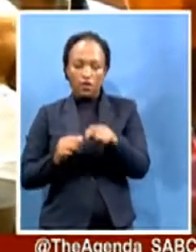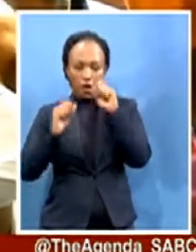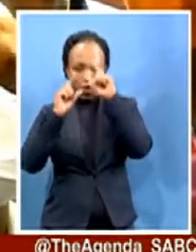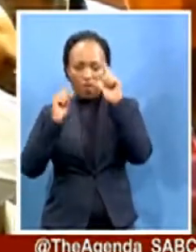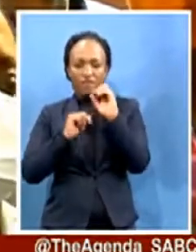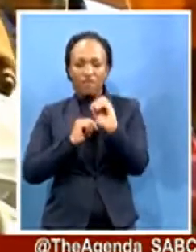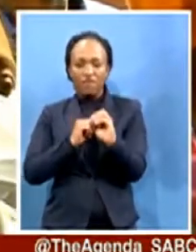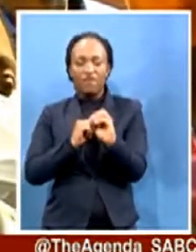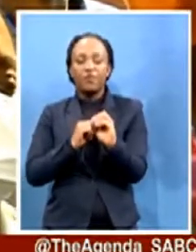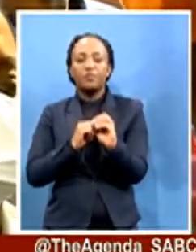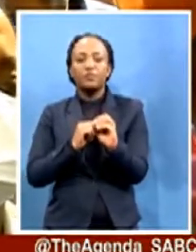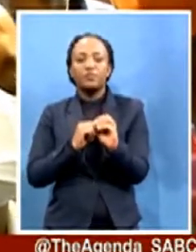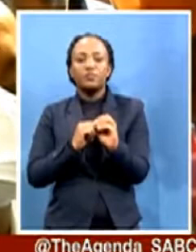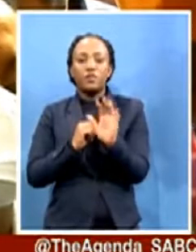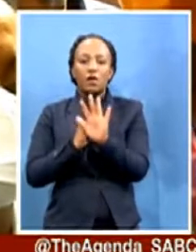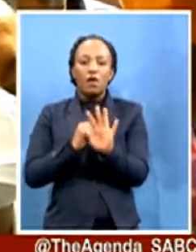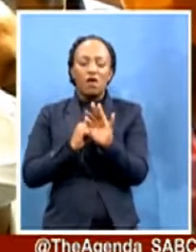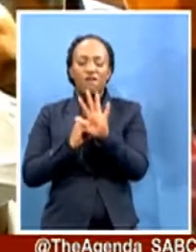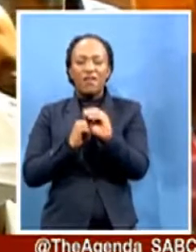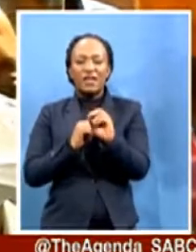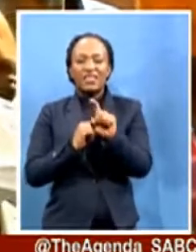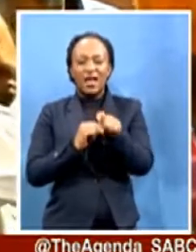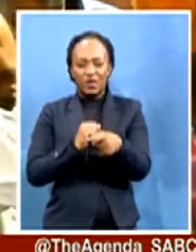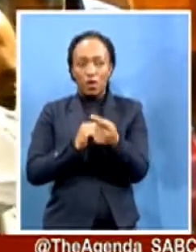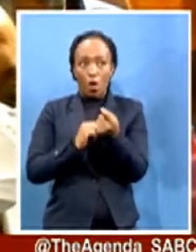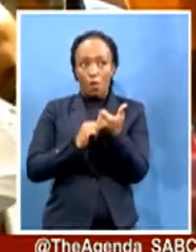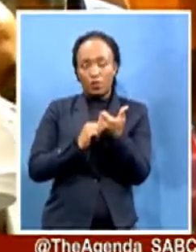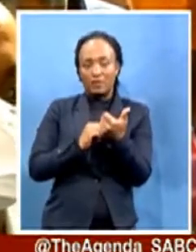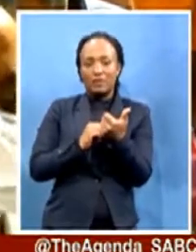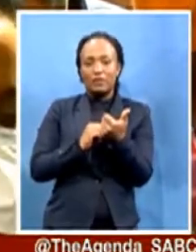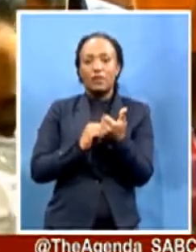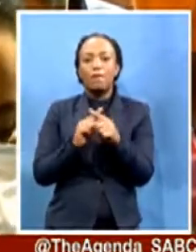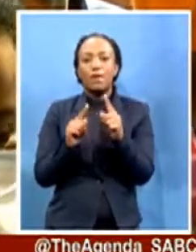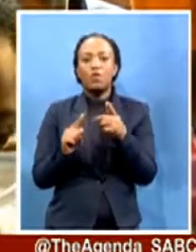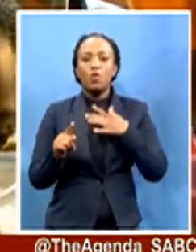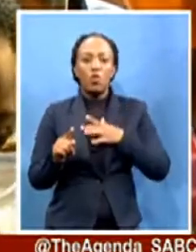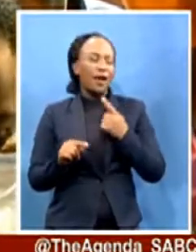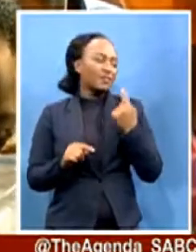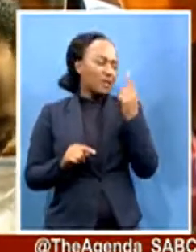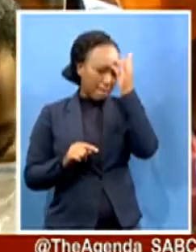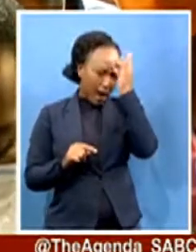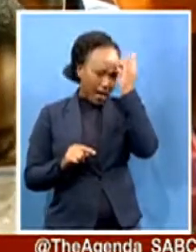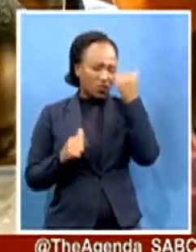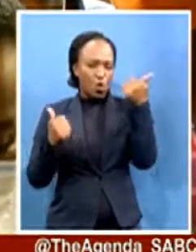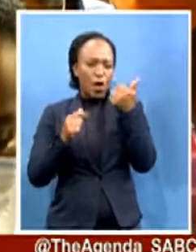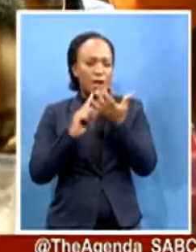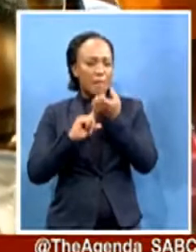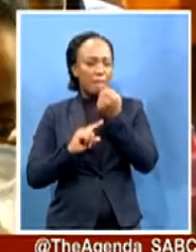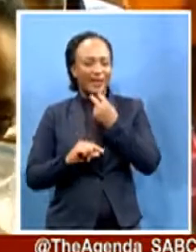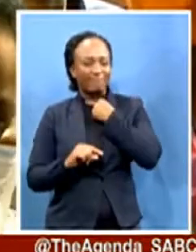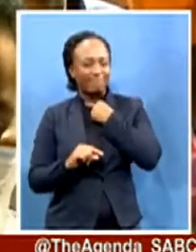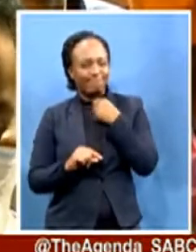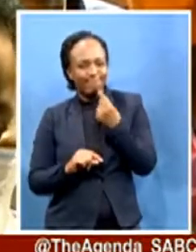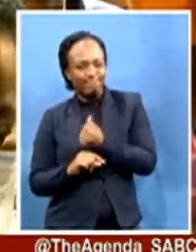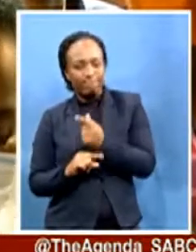500,000, although we would have wanted to see that happening much earlier. And of course at this point it's a Johnson & Johnson that